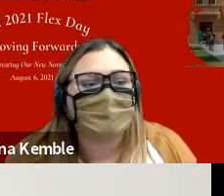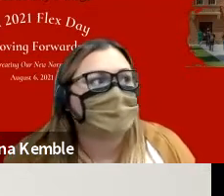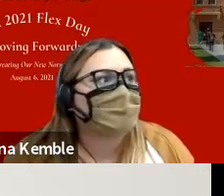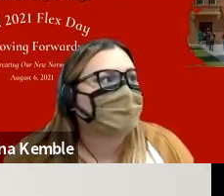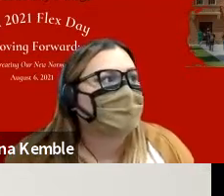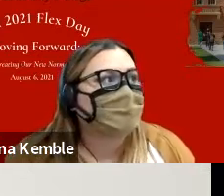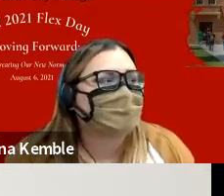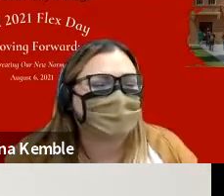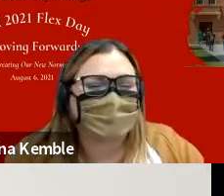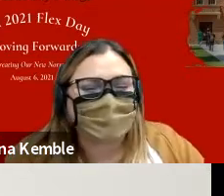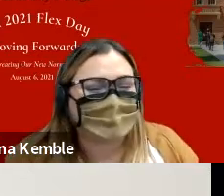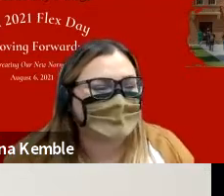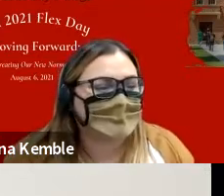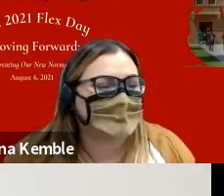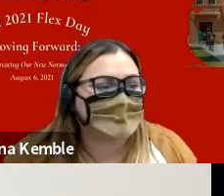find the list there.